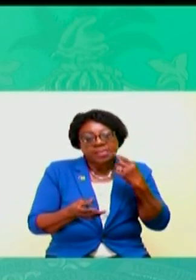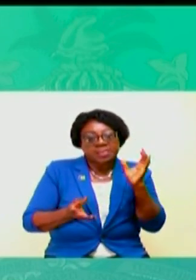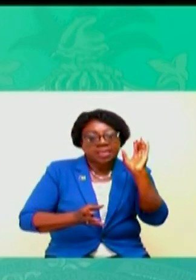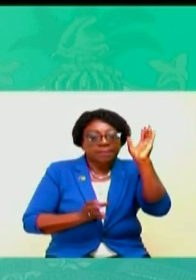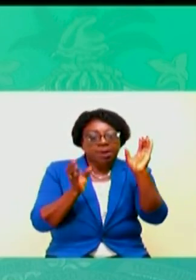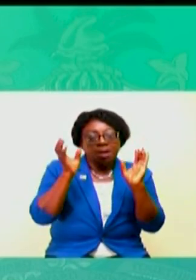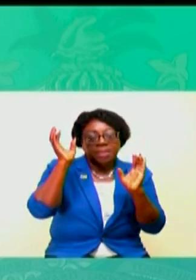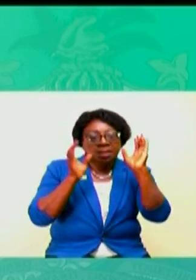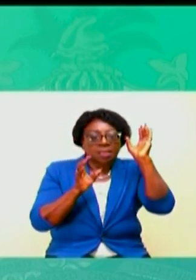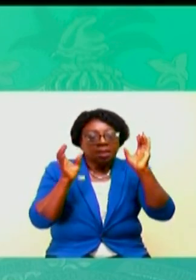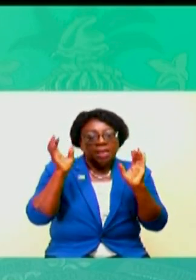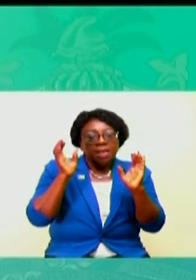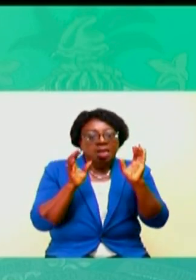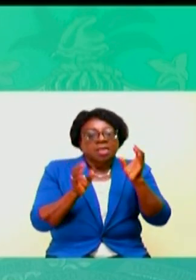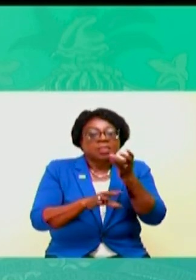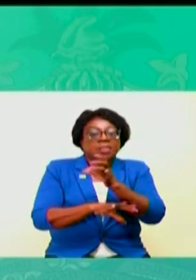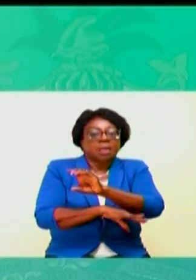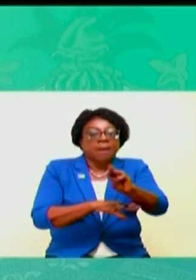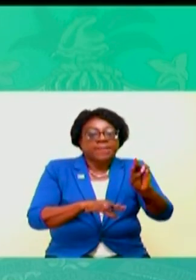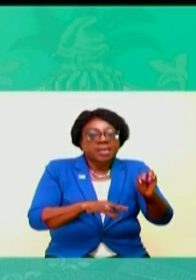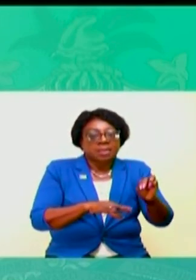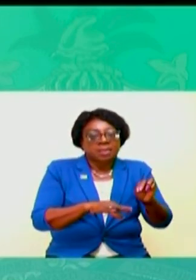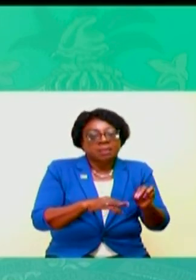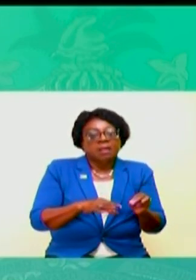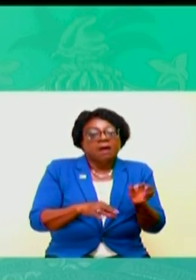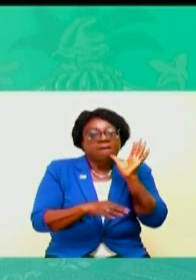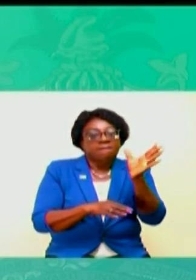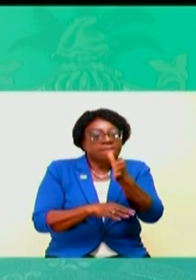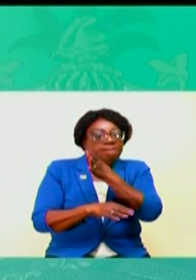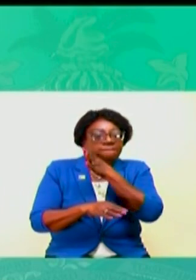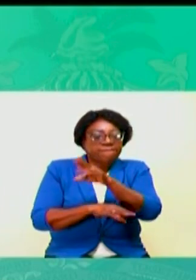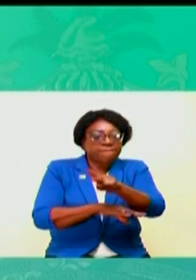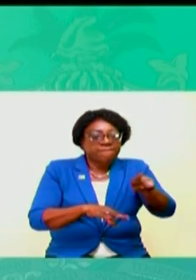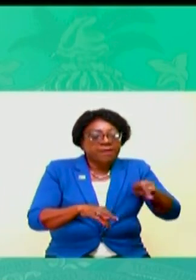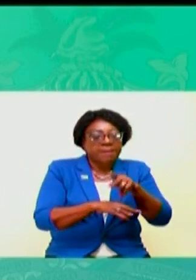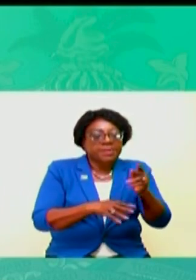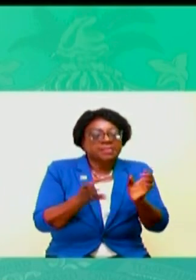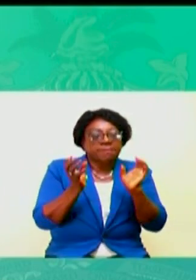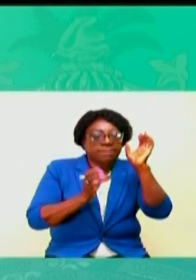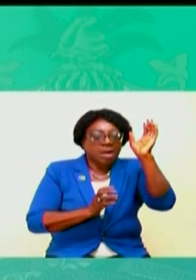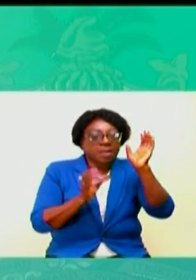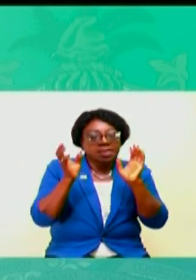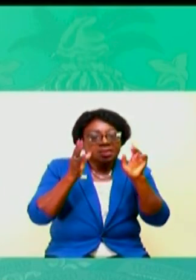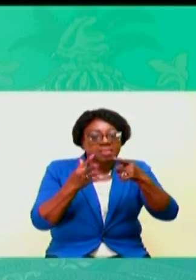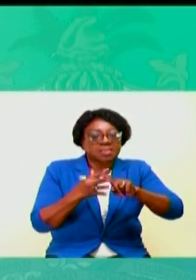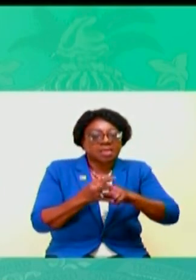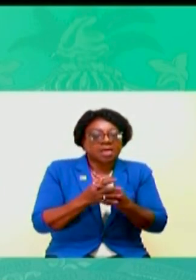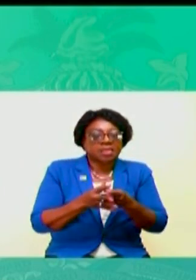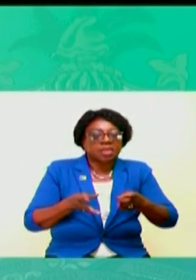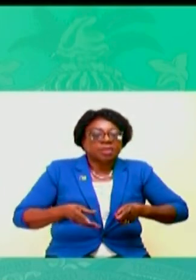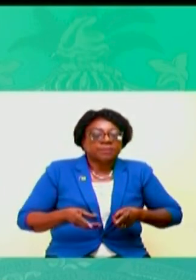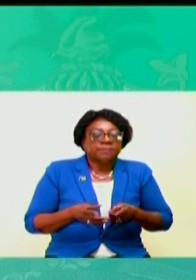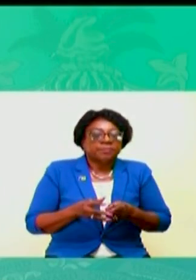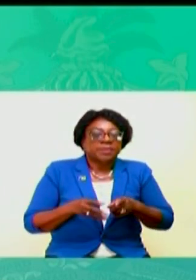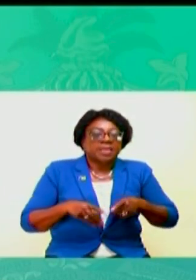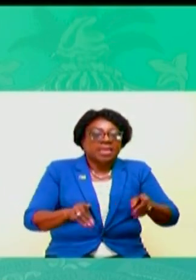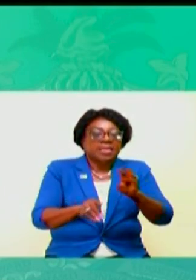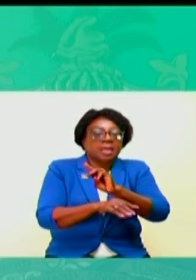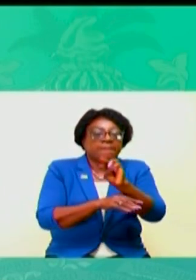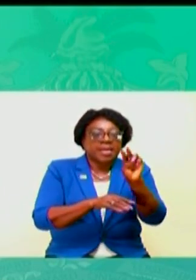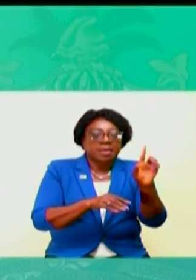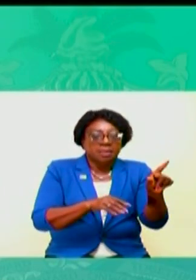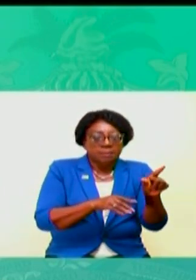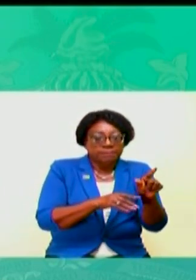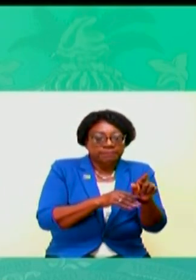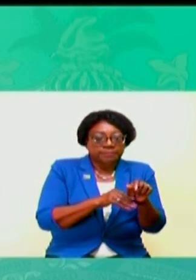Farmers Pop-Up Market was established in response to this. As a matter of fact, the pop-up market started during our campaign, thanks to Mr. Perry